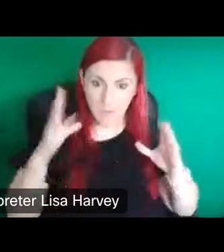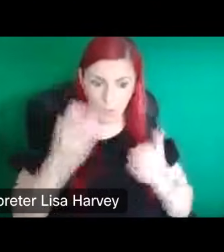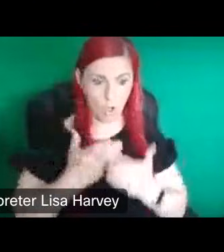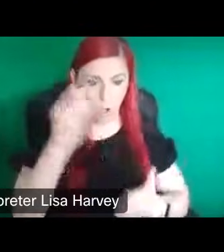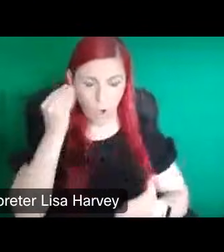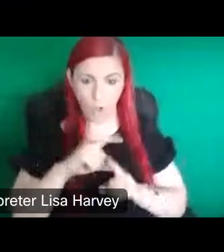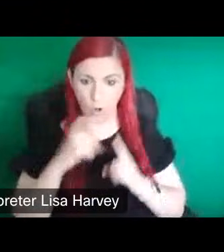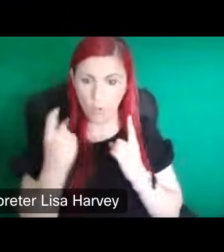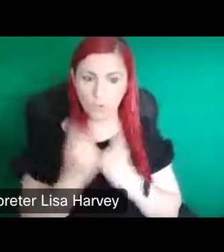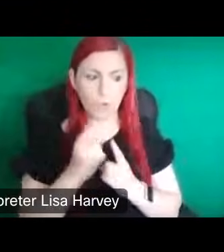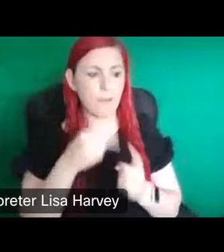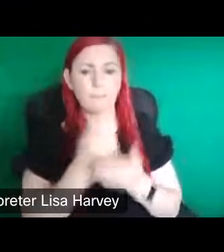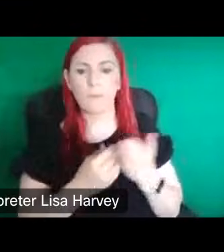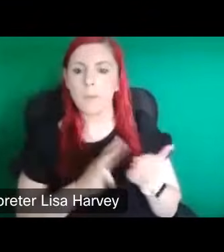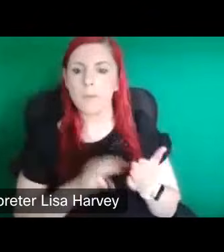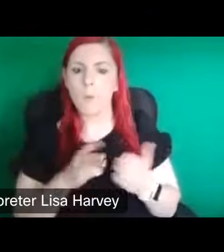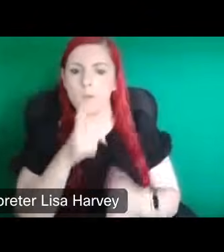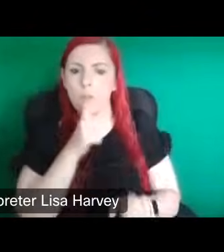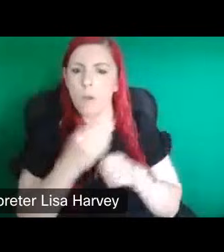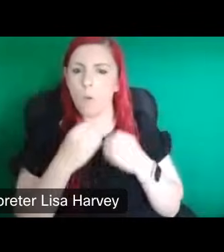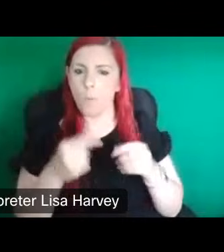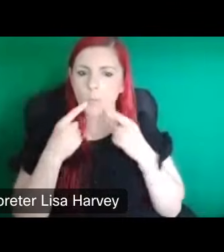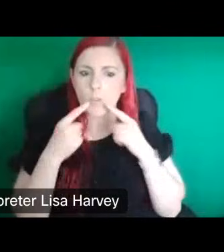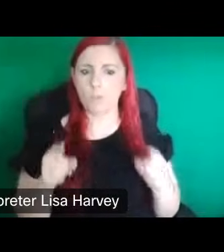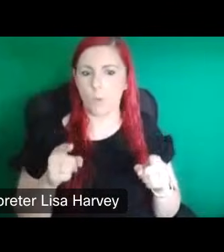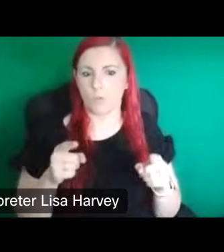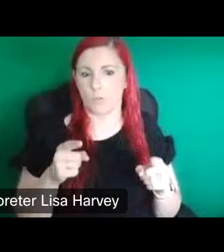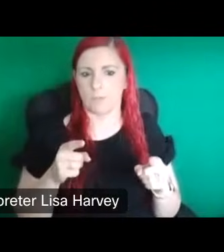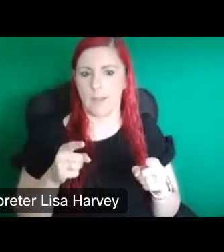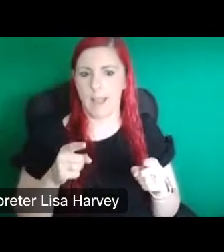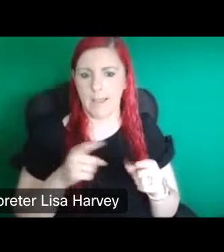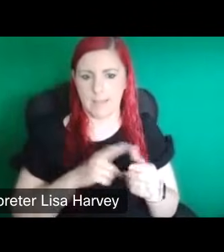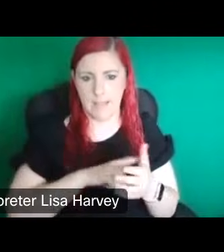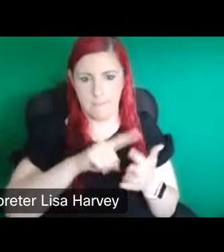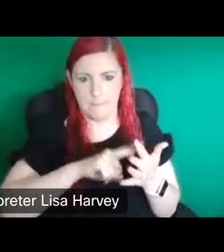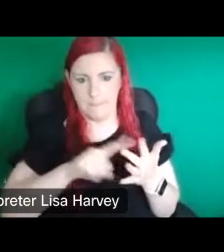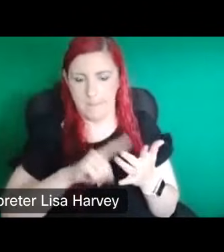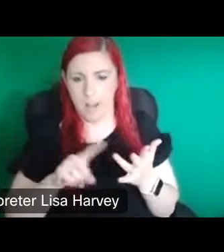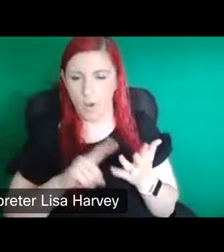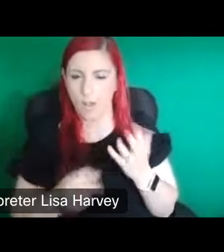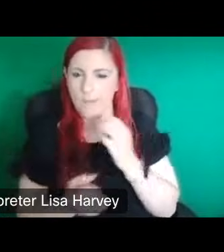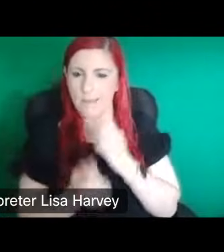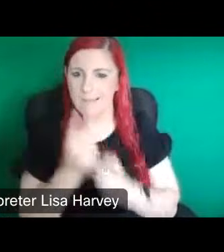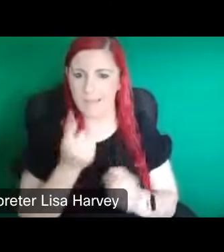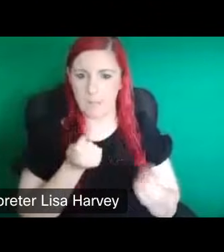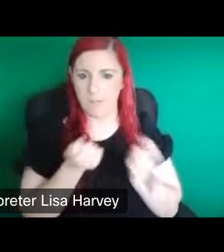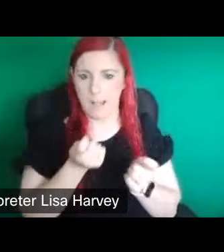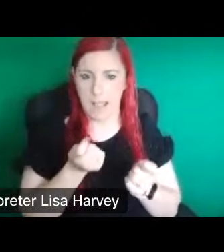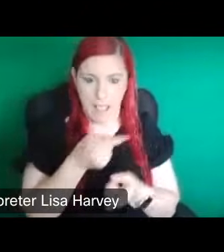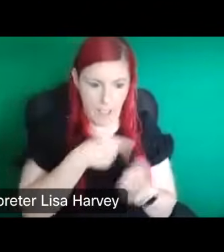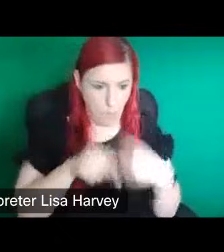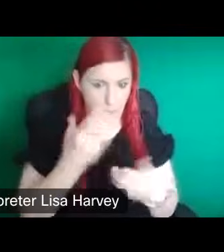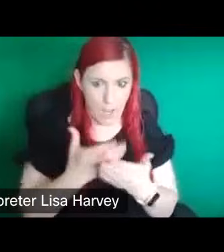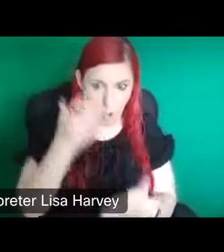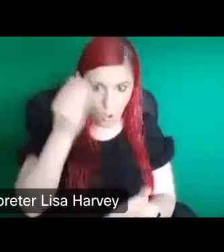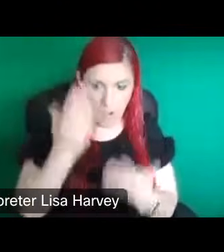of minutes, I'm going to talk about open disclosure as a pillar of incident management, how we learn and use learning for open